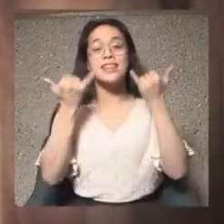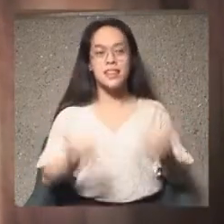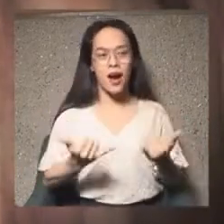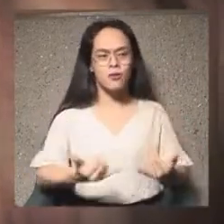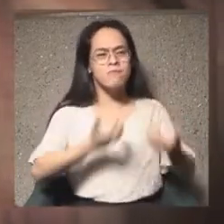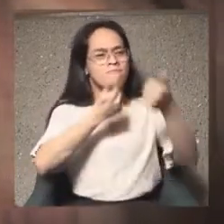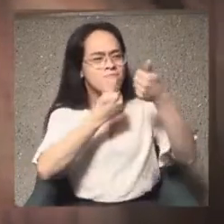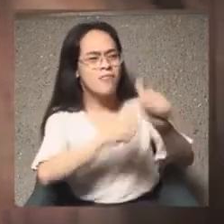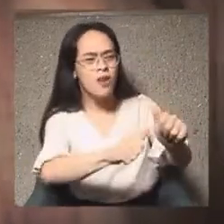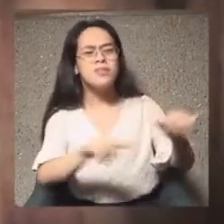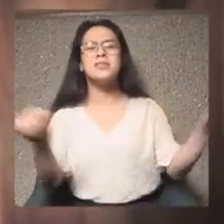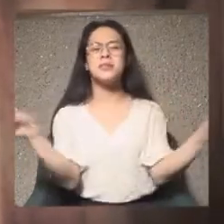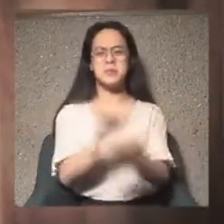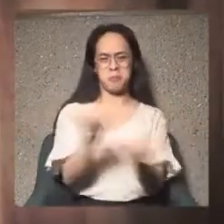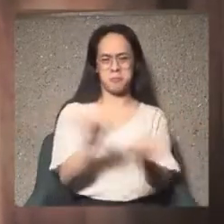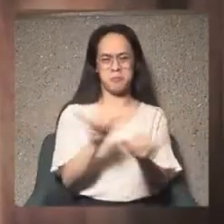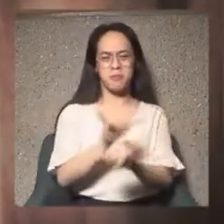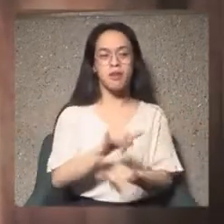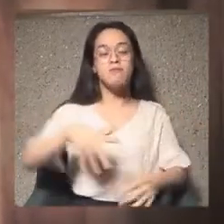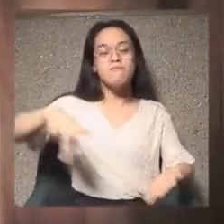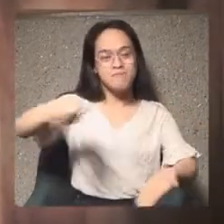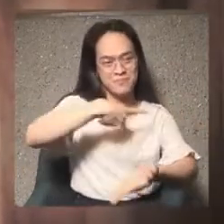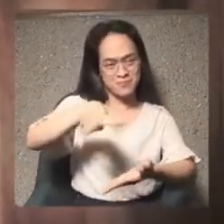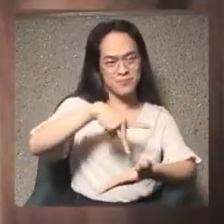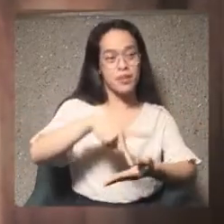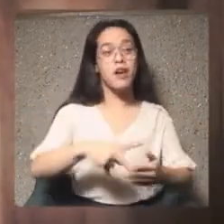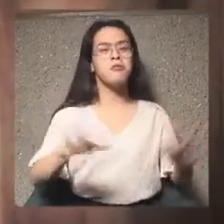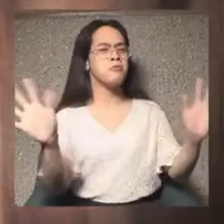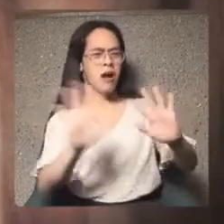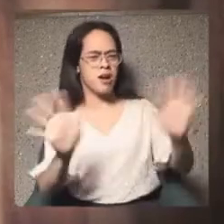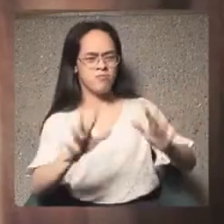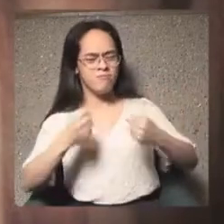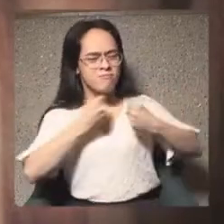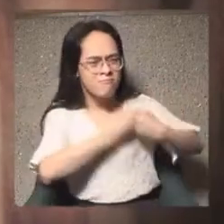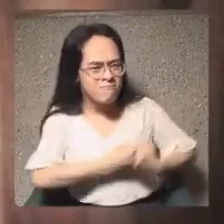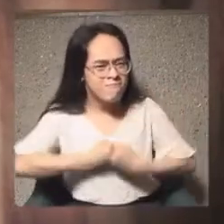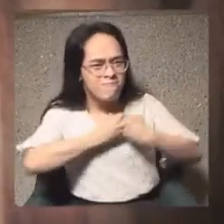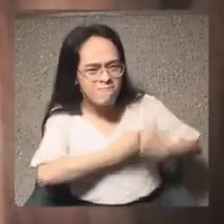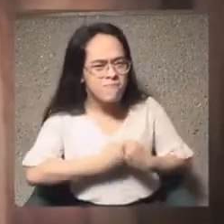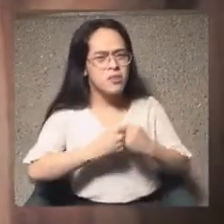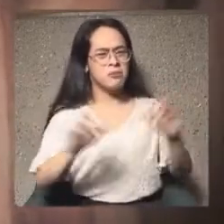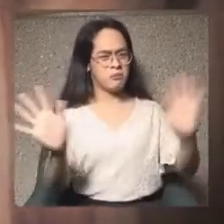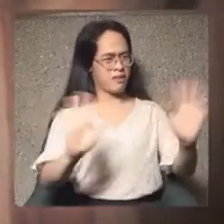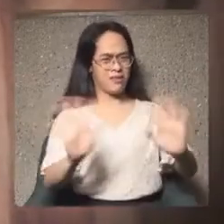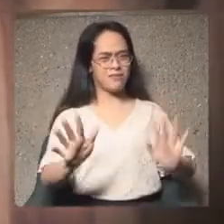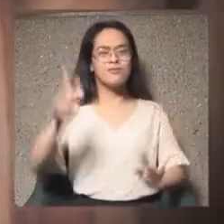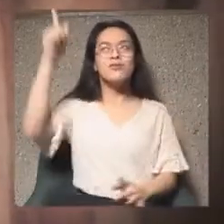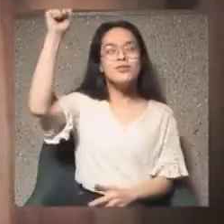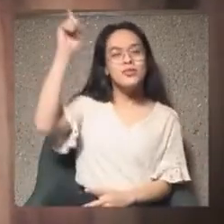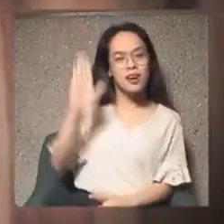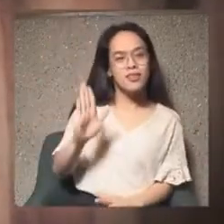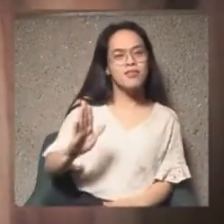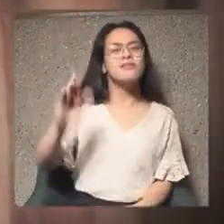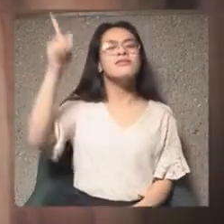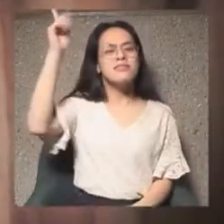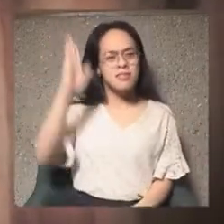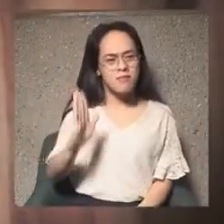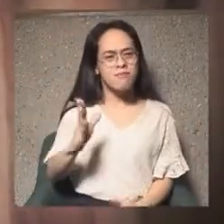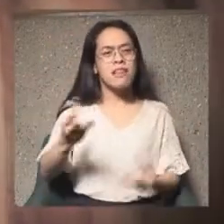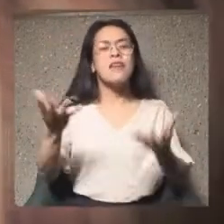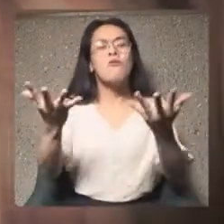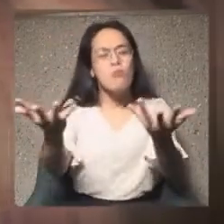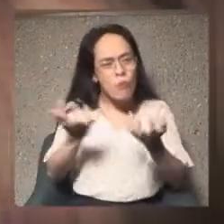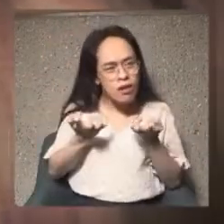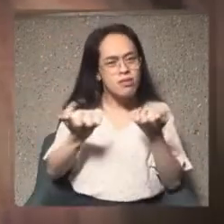and wrestling with him. He wants to prosper you. My dear friends, do